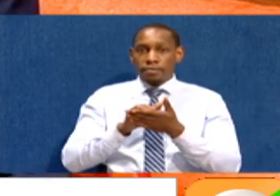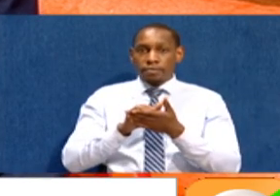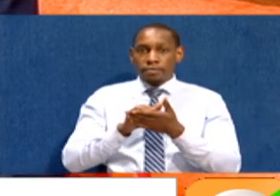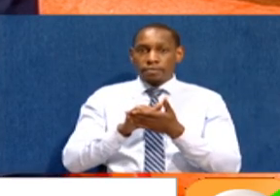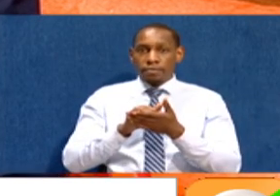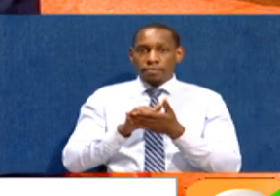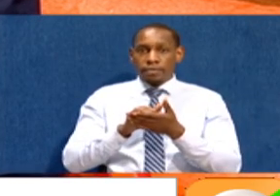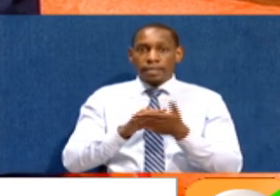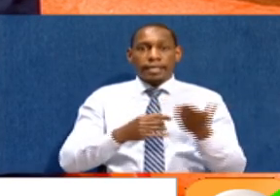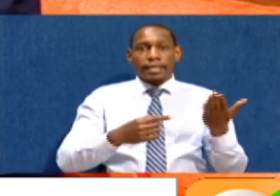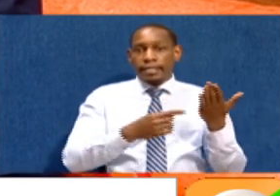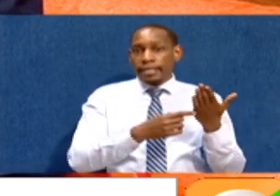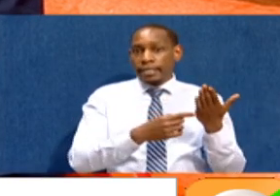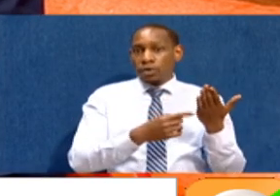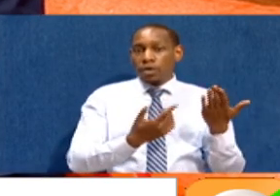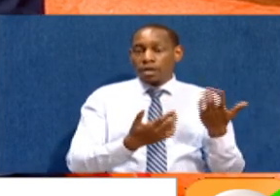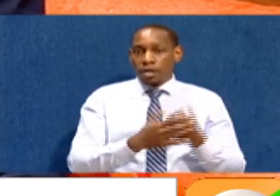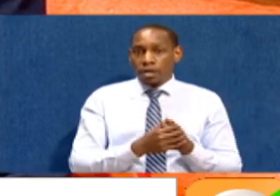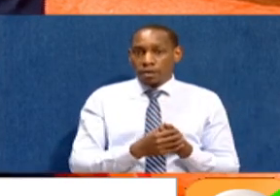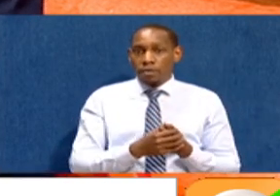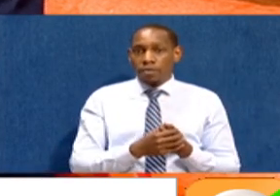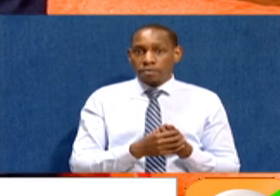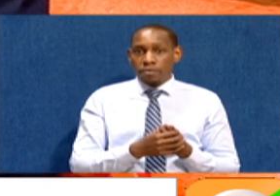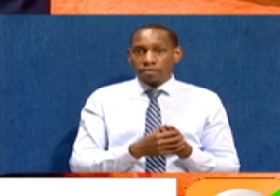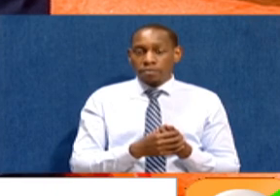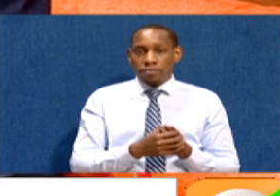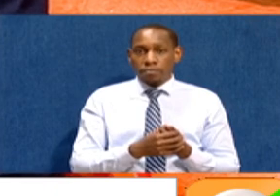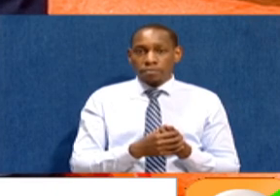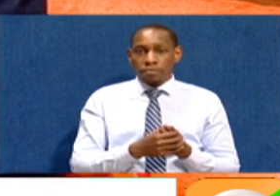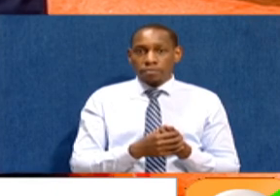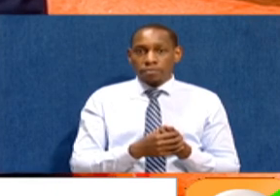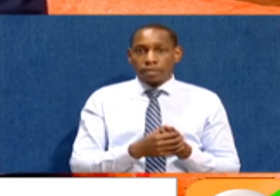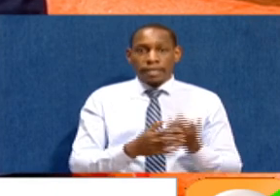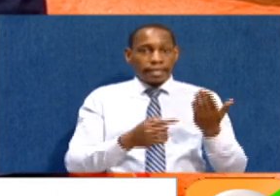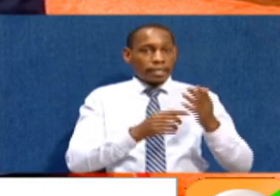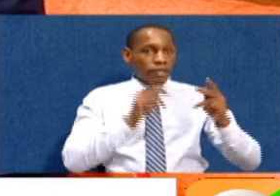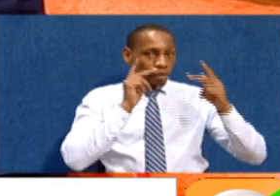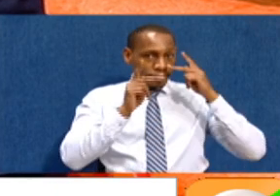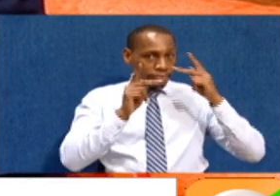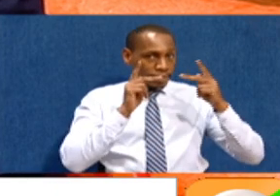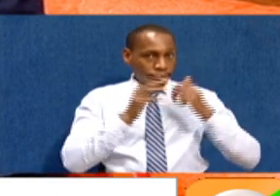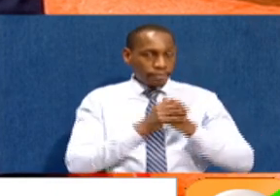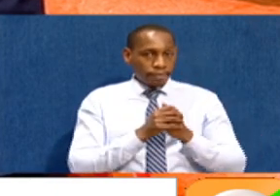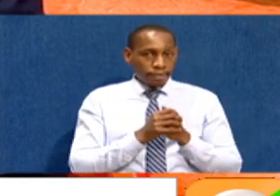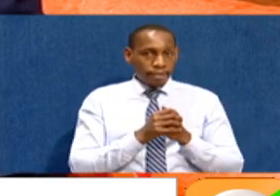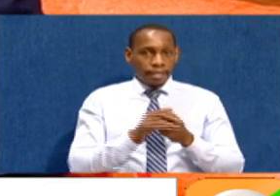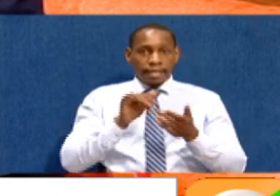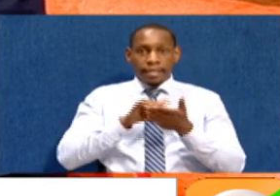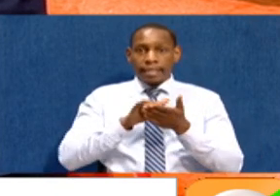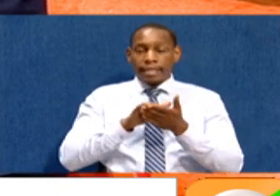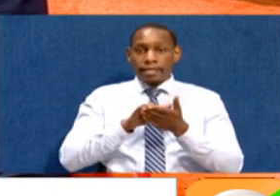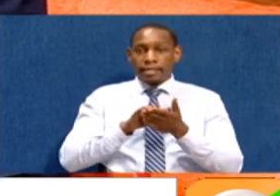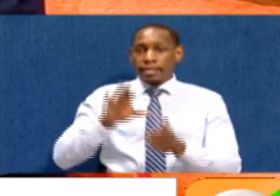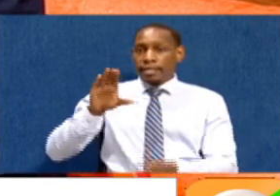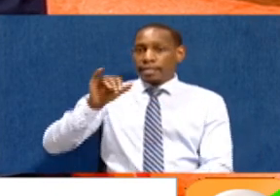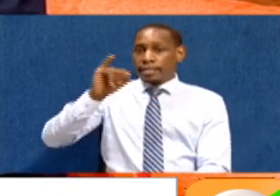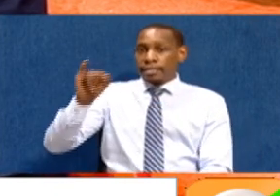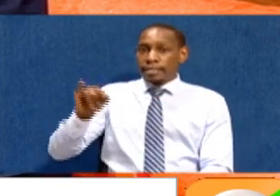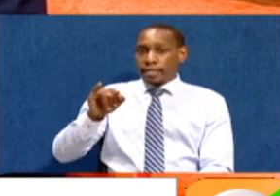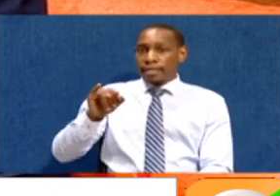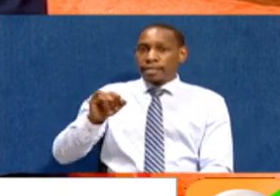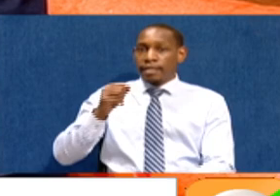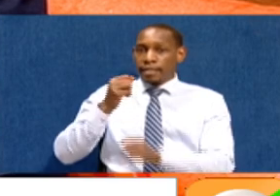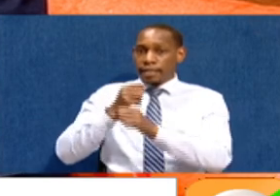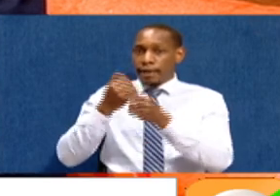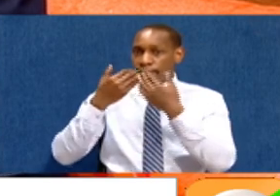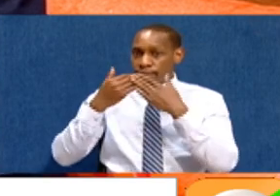a mechanical and even pedantic context, the Chief Justice has done what